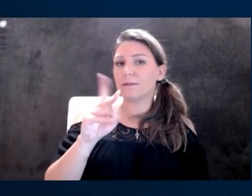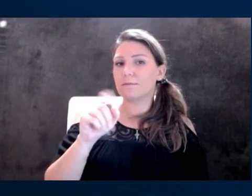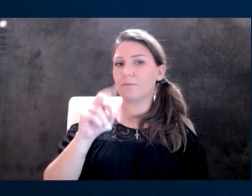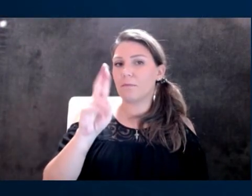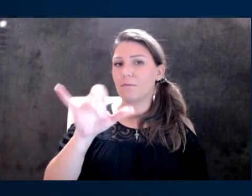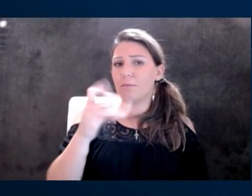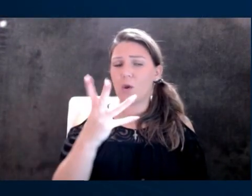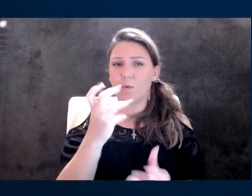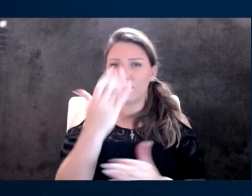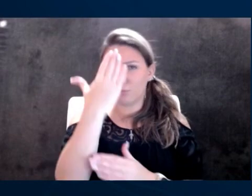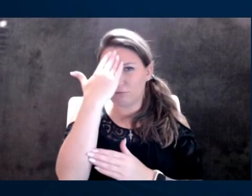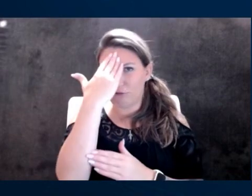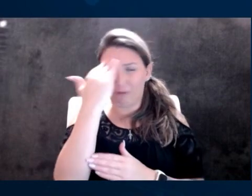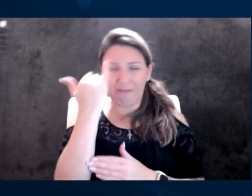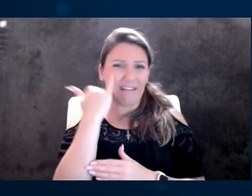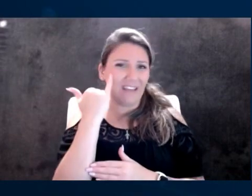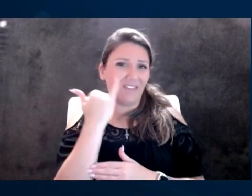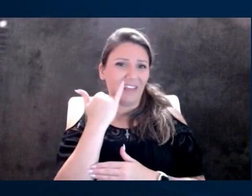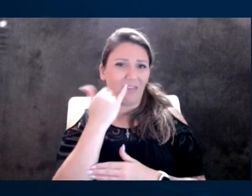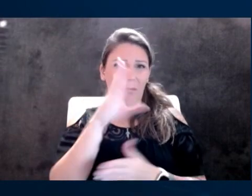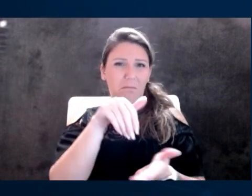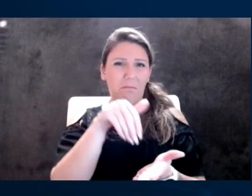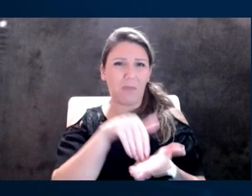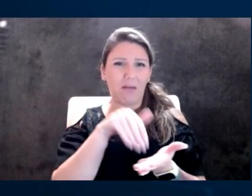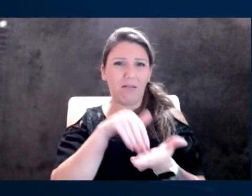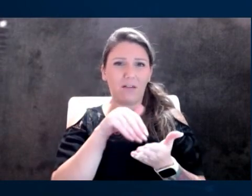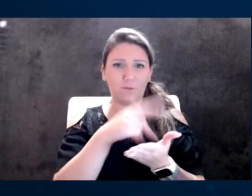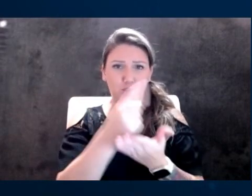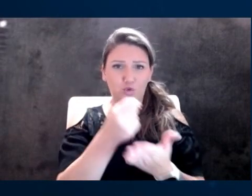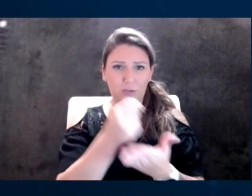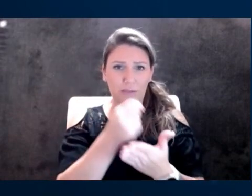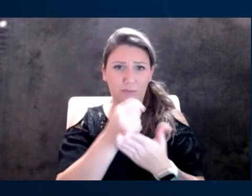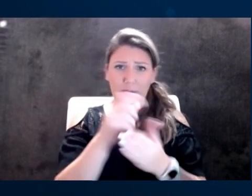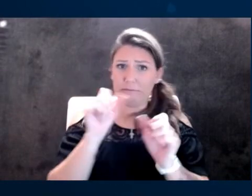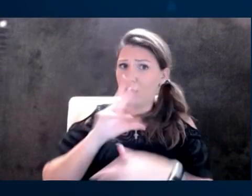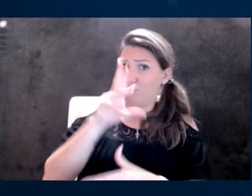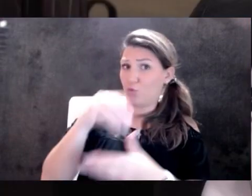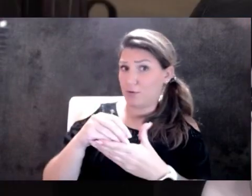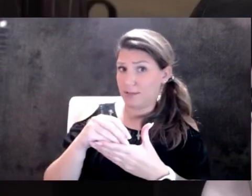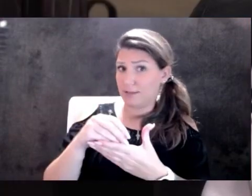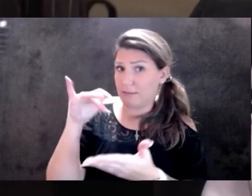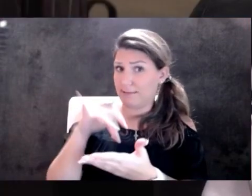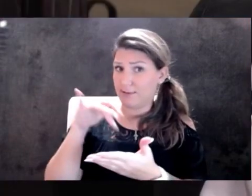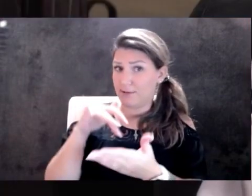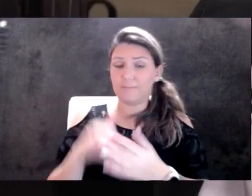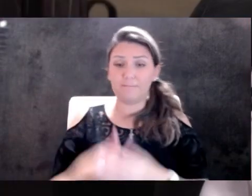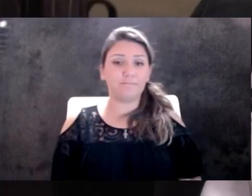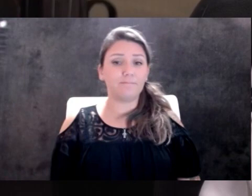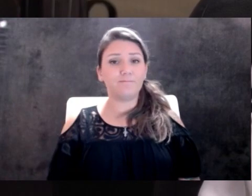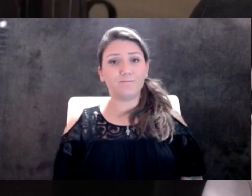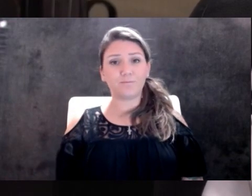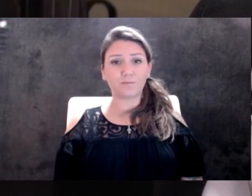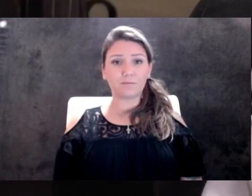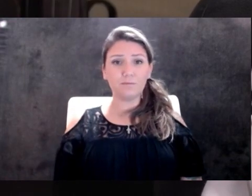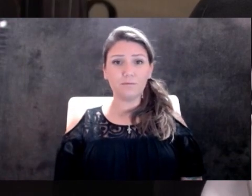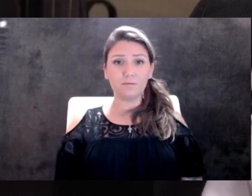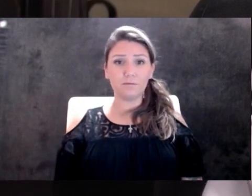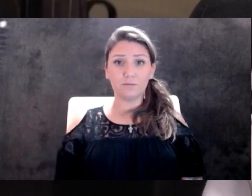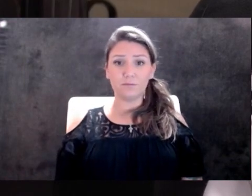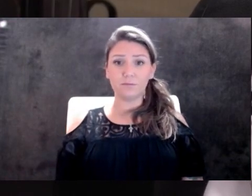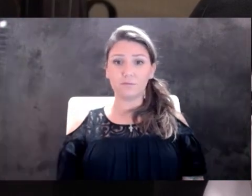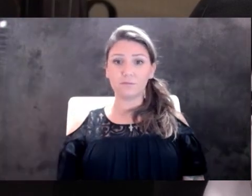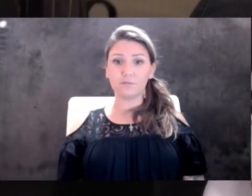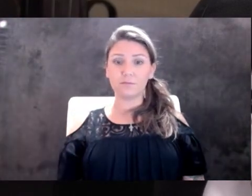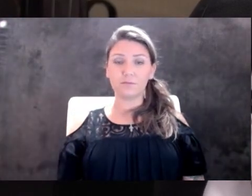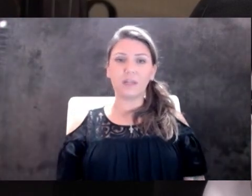I'm already in the middle of treatments? And it's kind of individualized. There